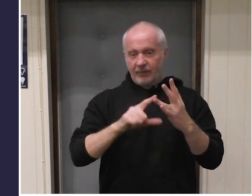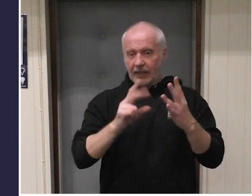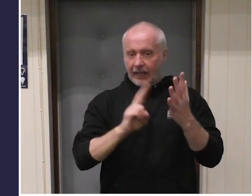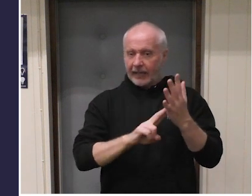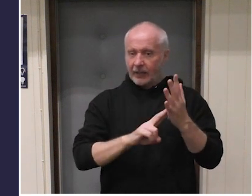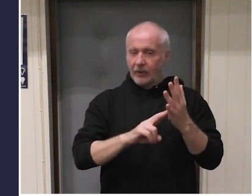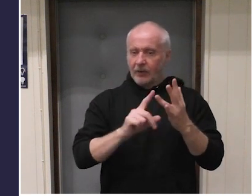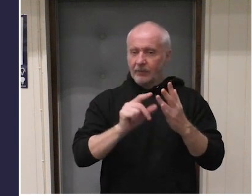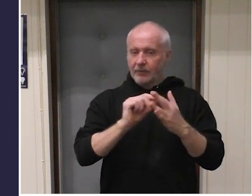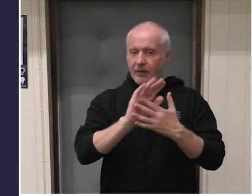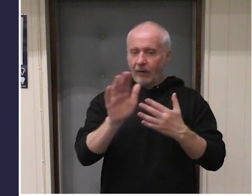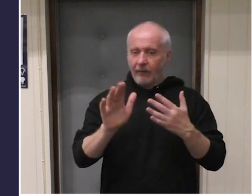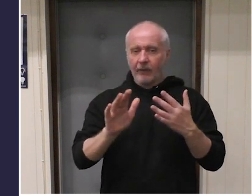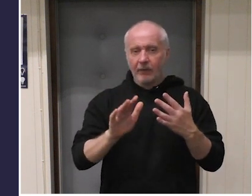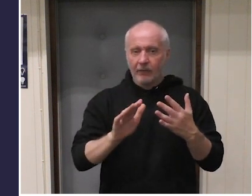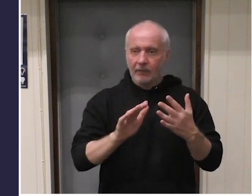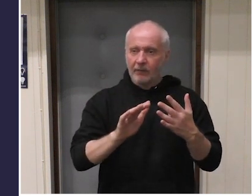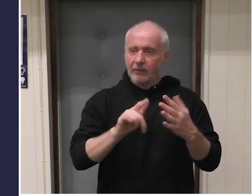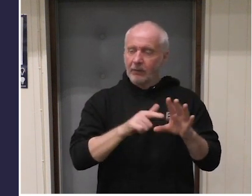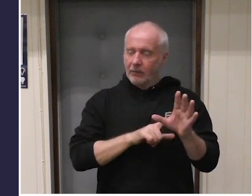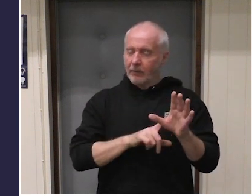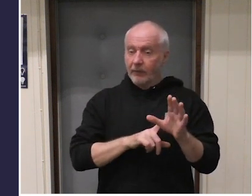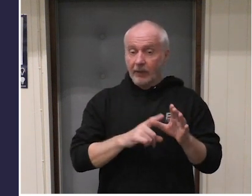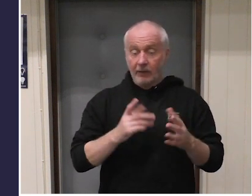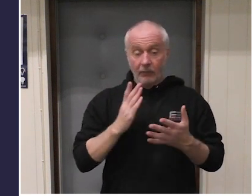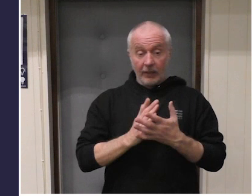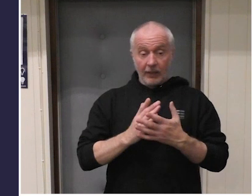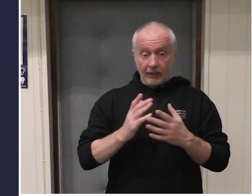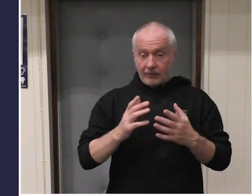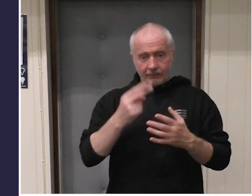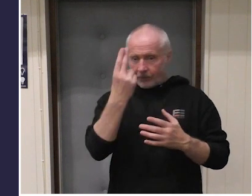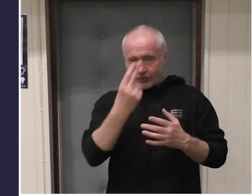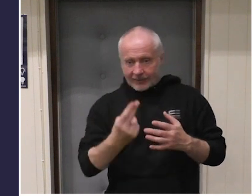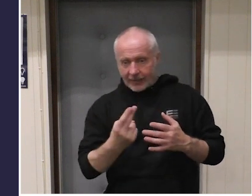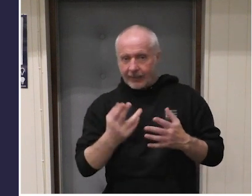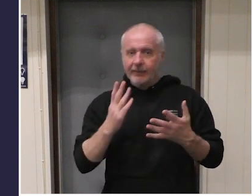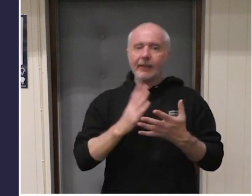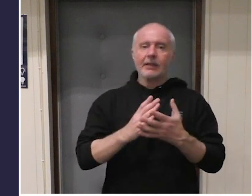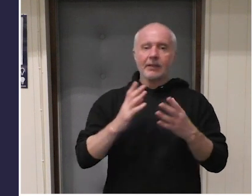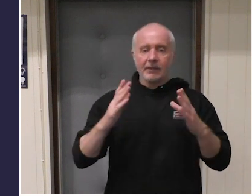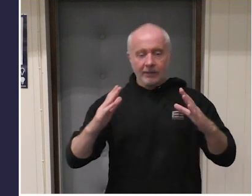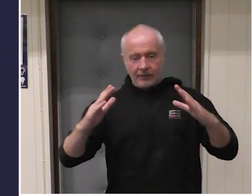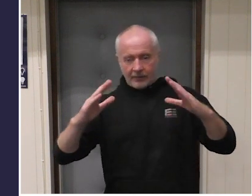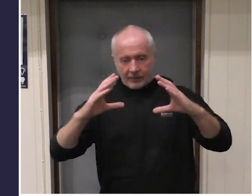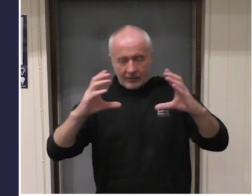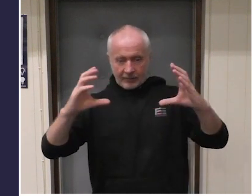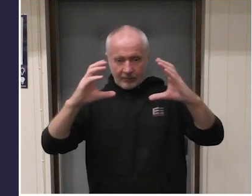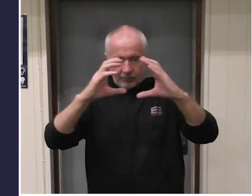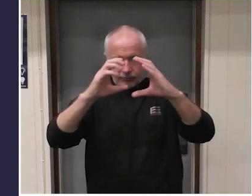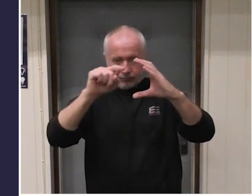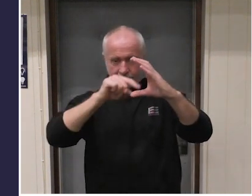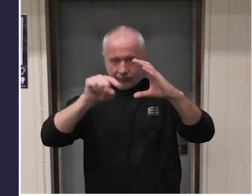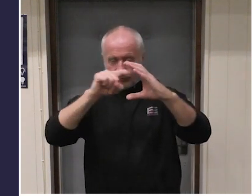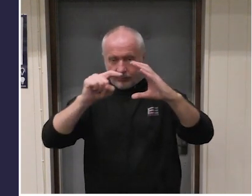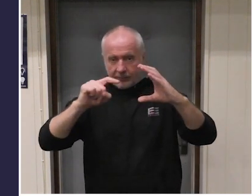a product of the design as such, it's a byproduct of the constraints. So then maybe evolution then does